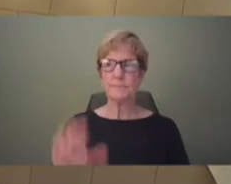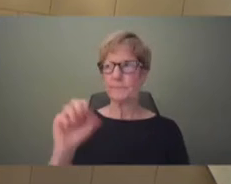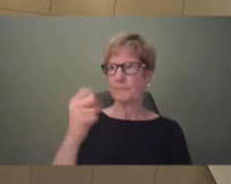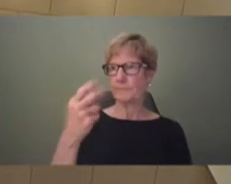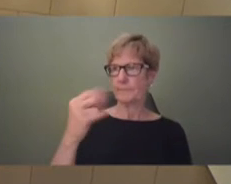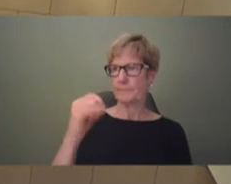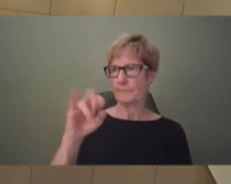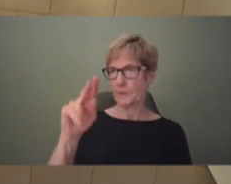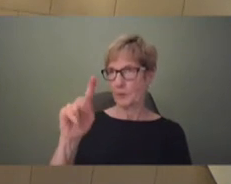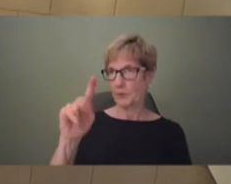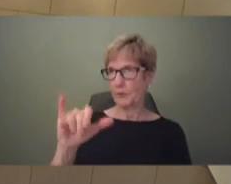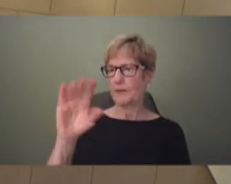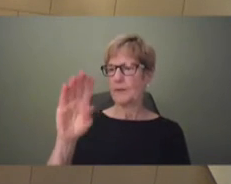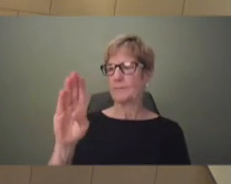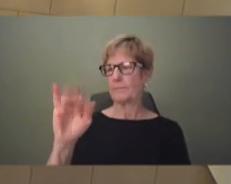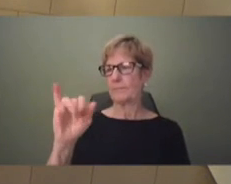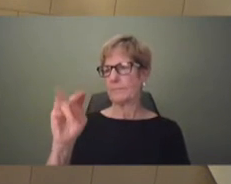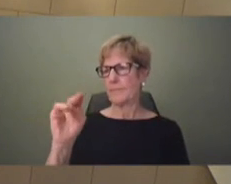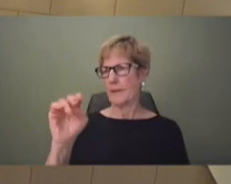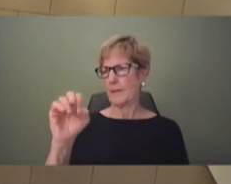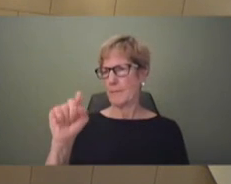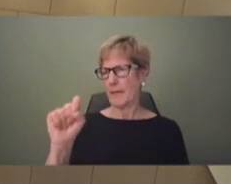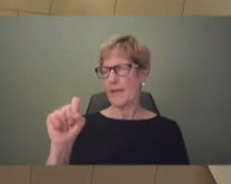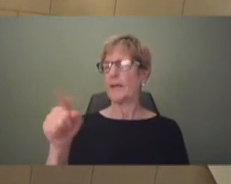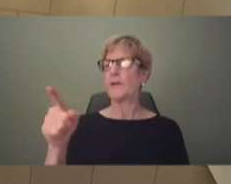have a 10